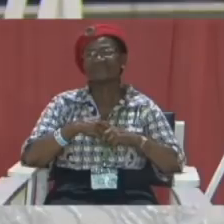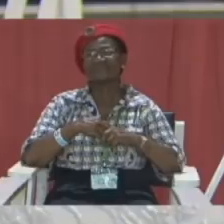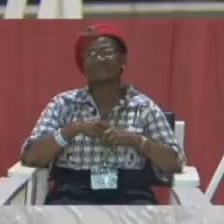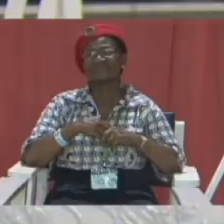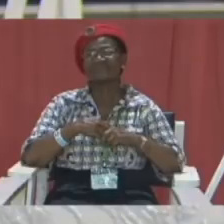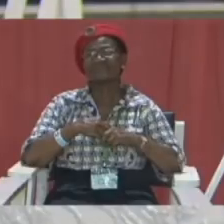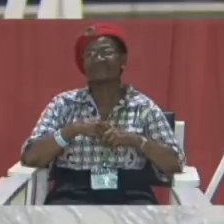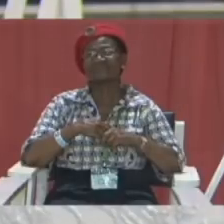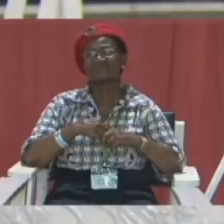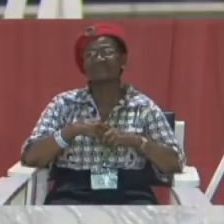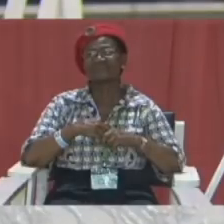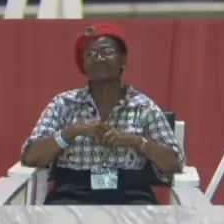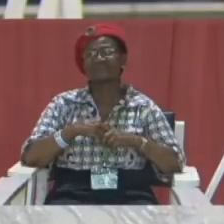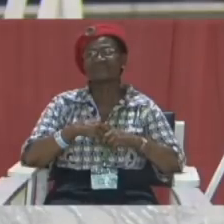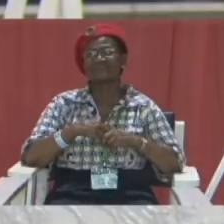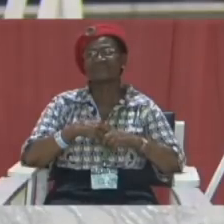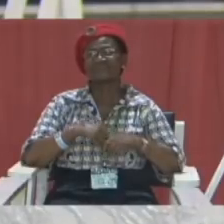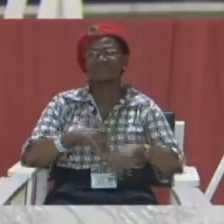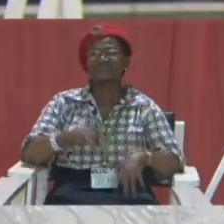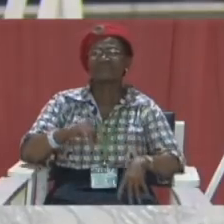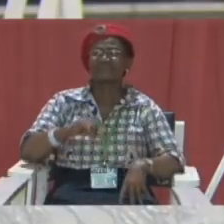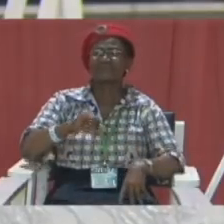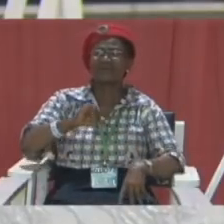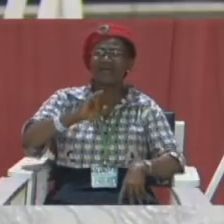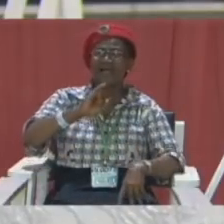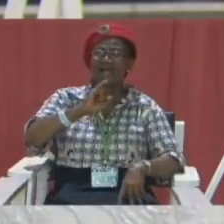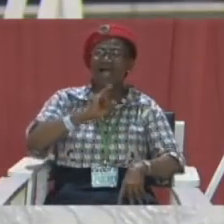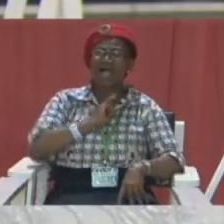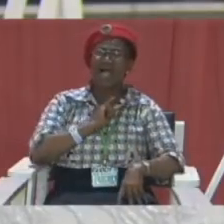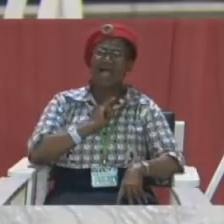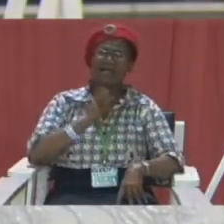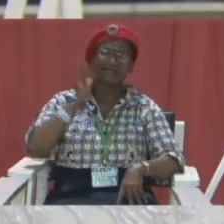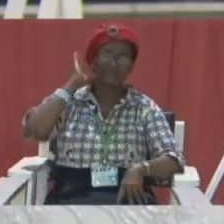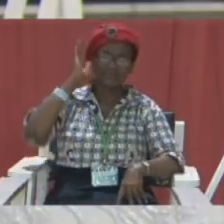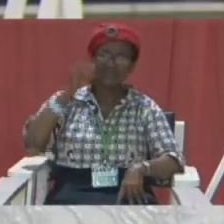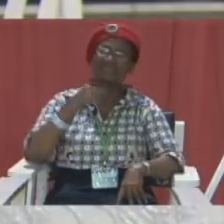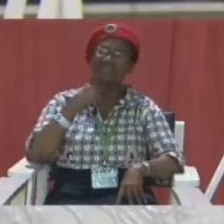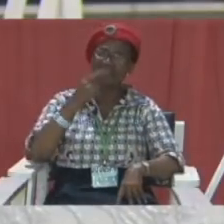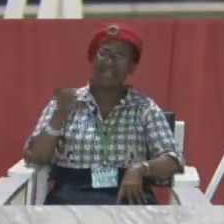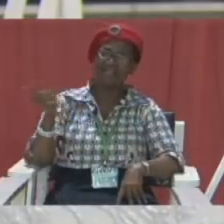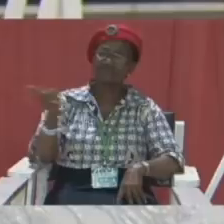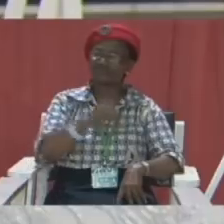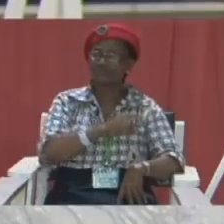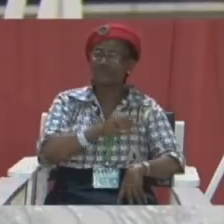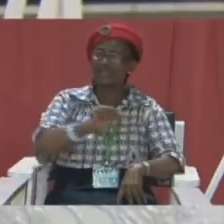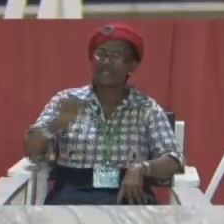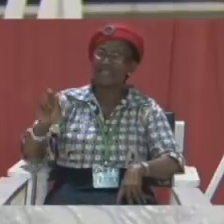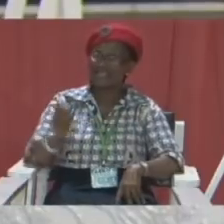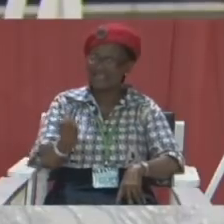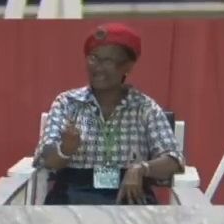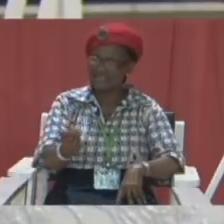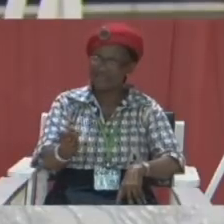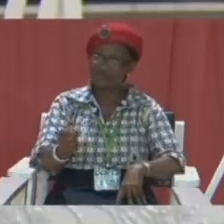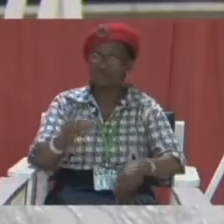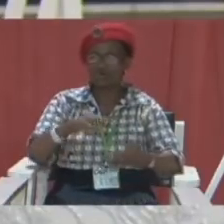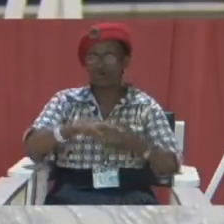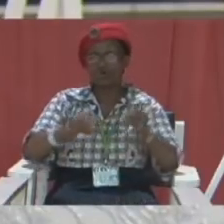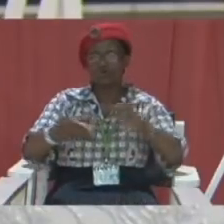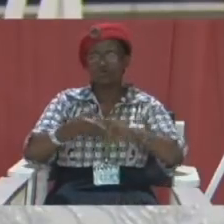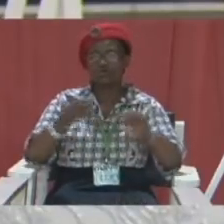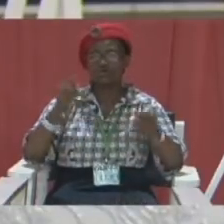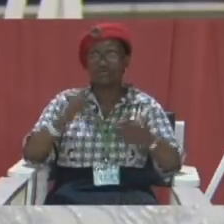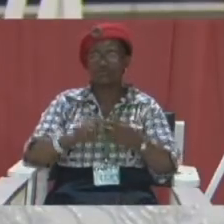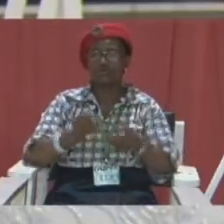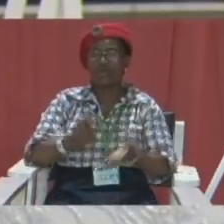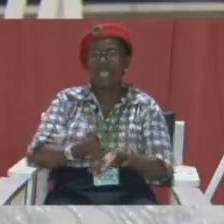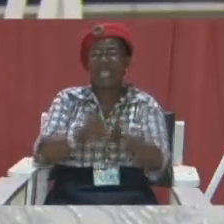I think I would tell you a little story to help you do what God wants you to do next. Ma so itan kan fun yin lati